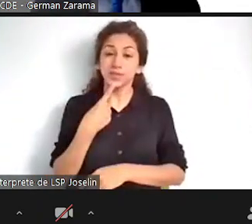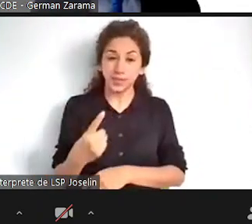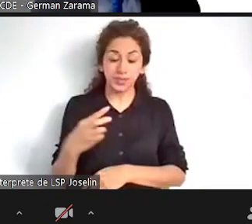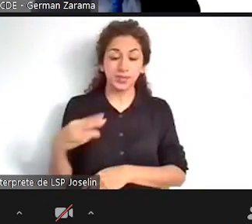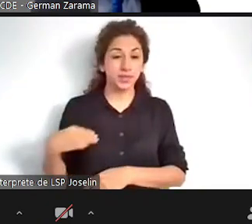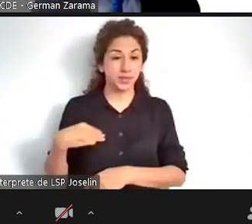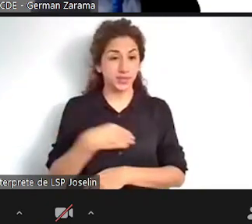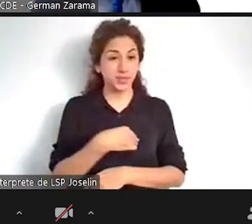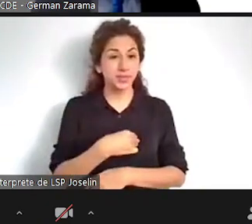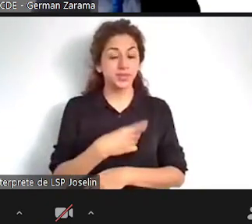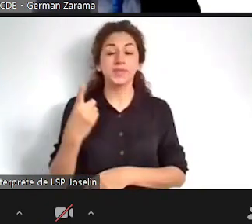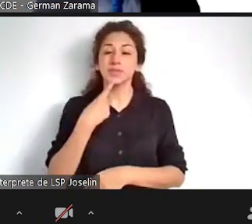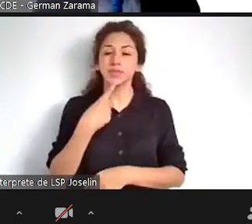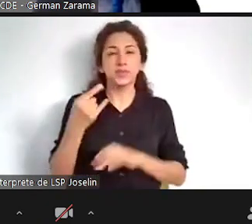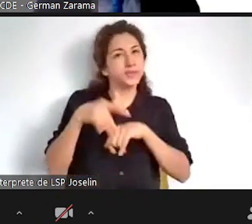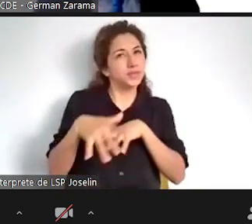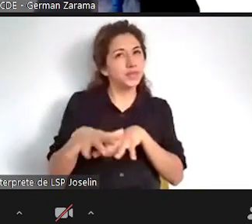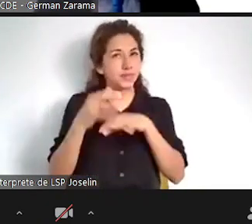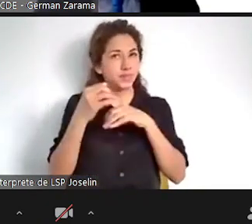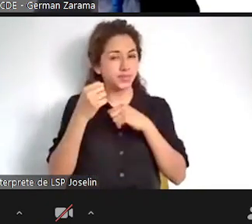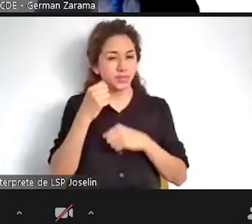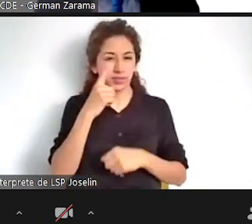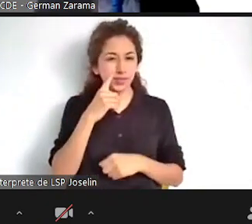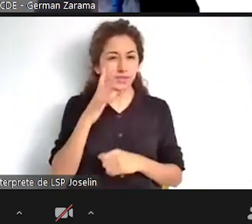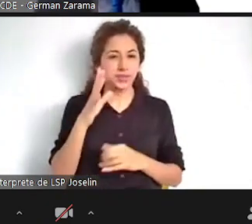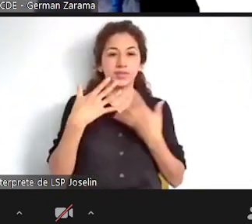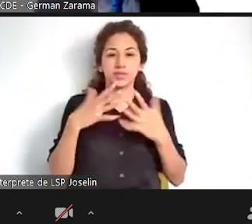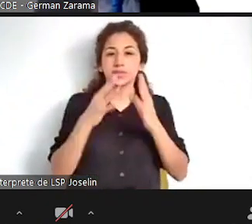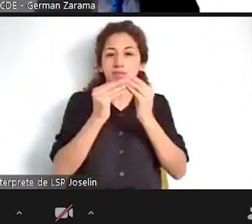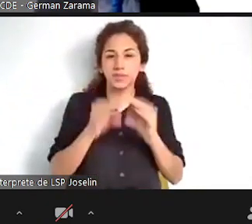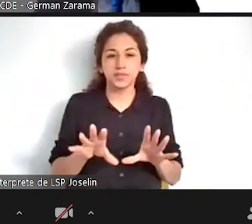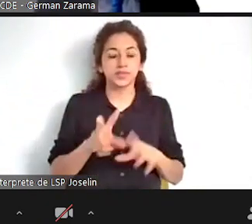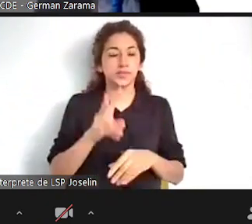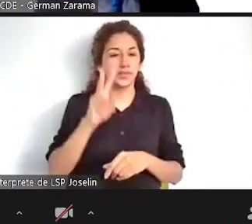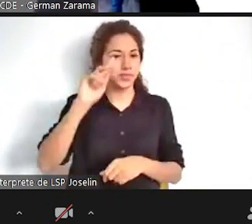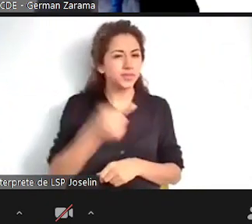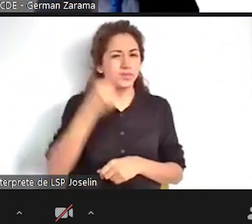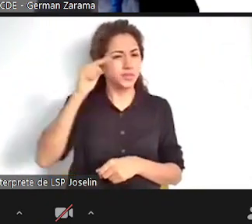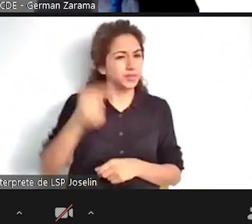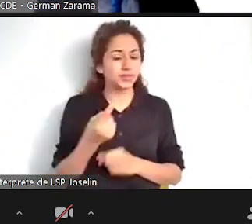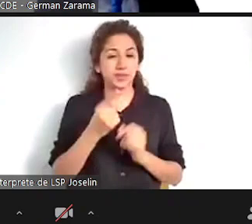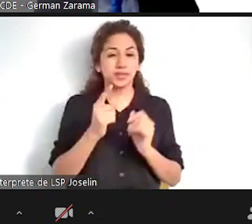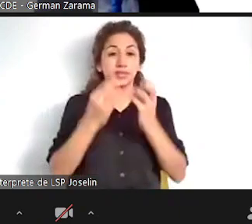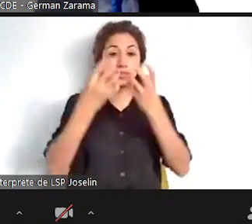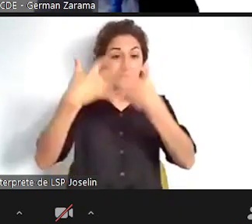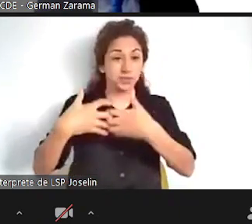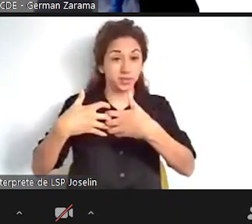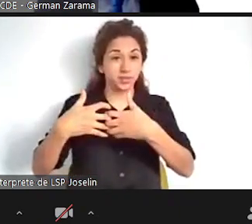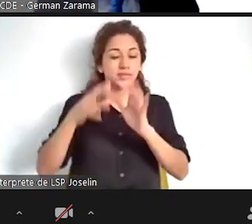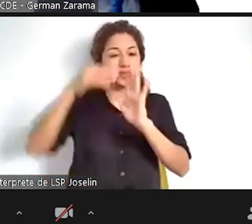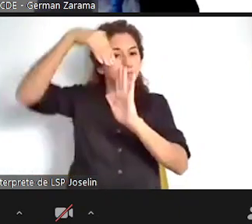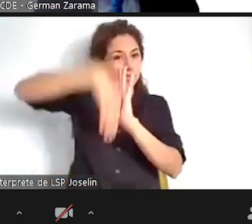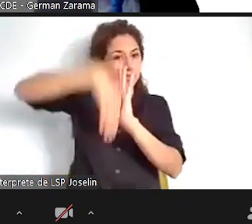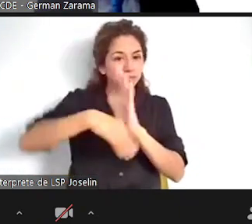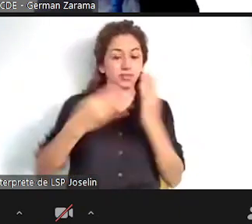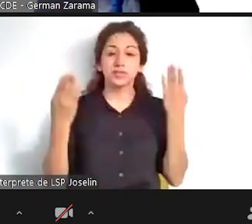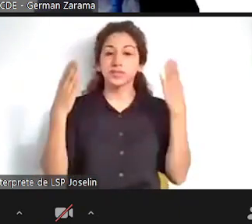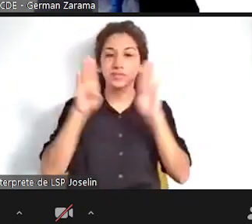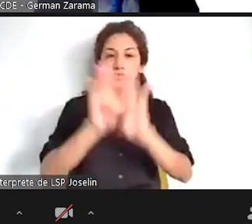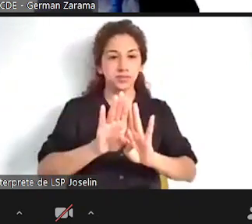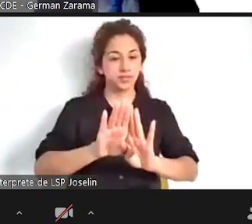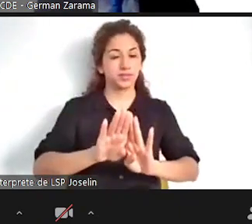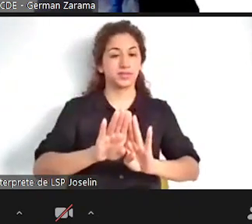uh last year in june july we have lost almost 6 million jobs in peru the thousands